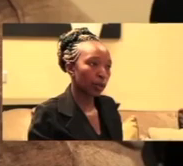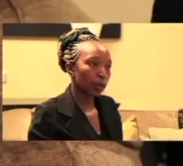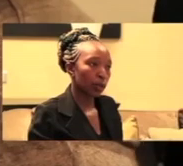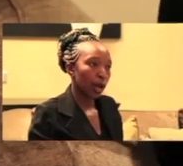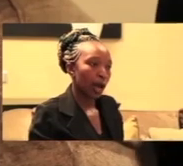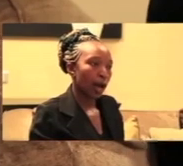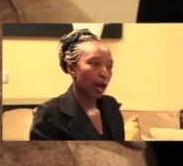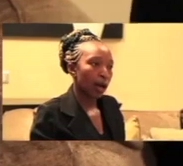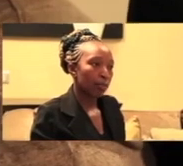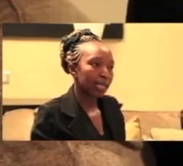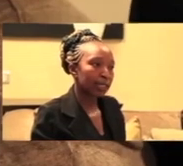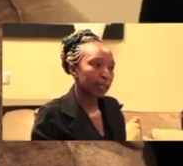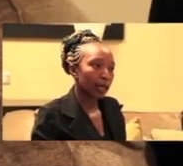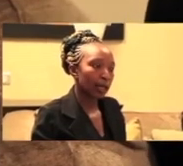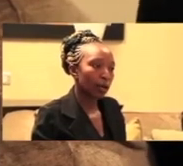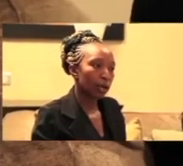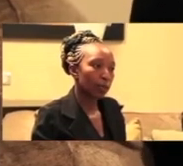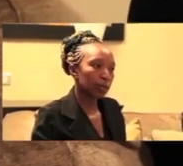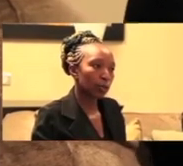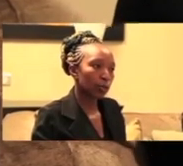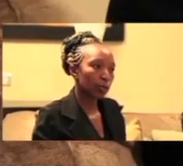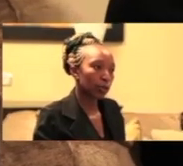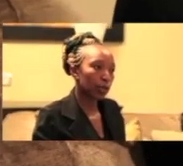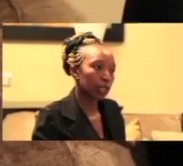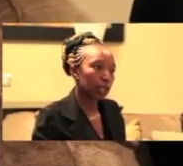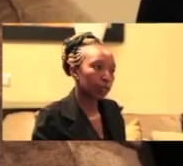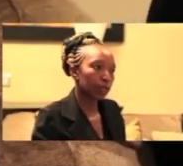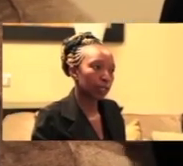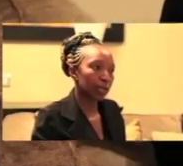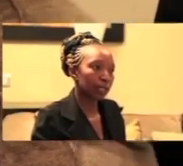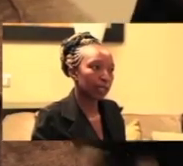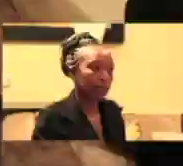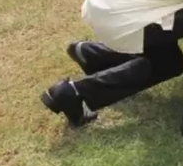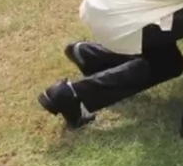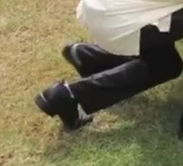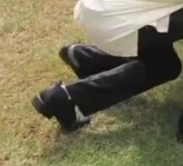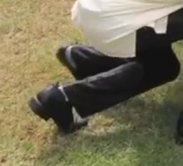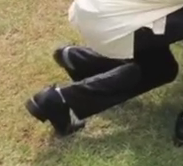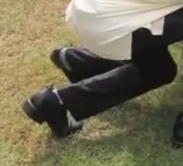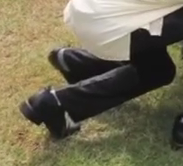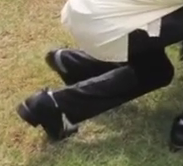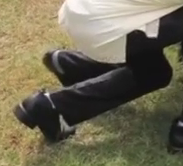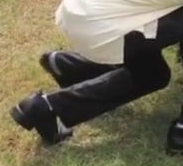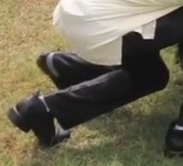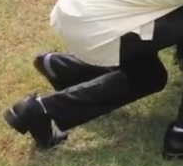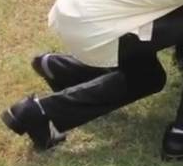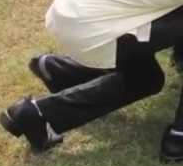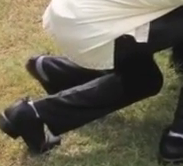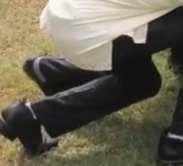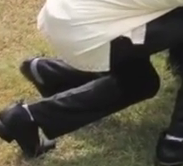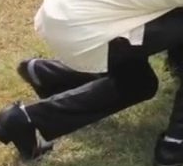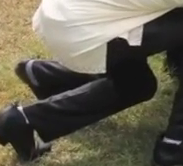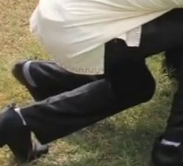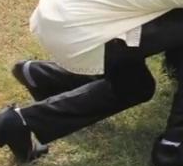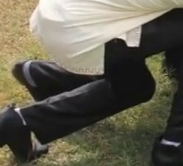and also my sister, the only person who was not deaf, it's my sister. I chose them to